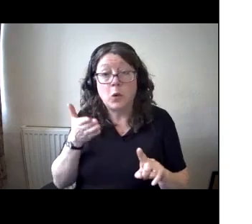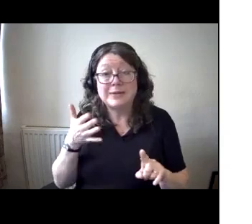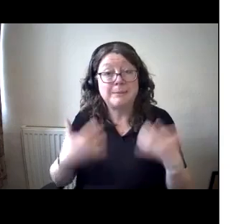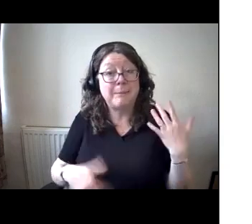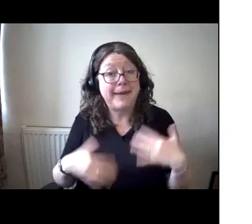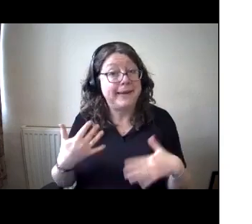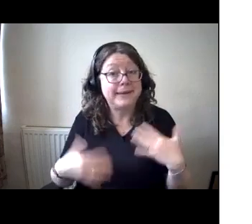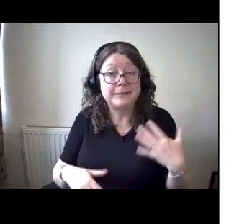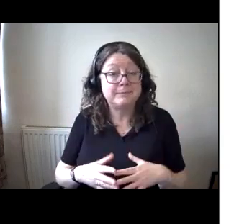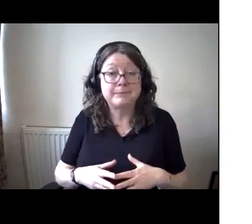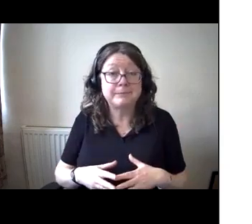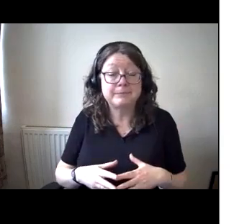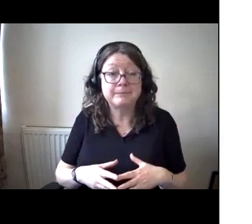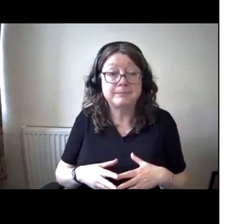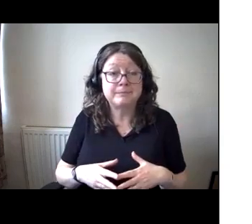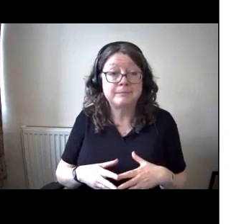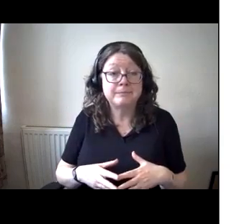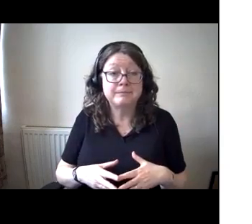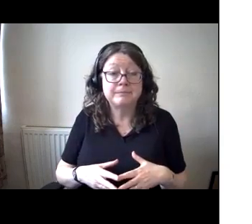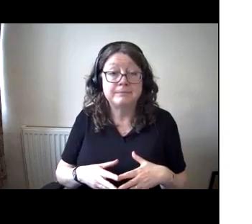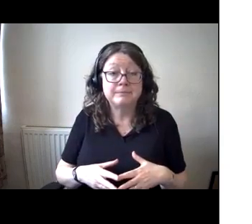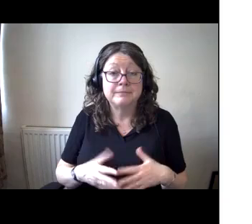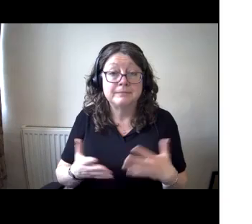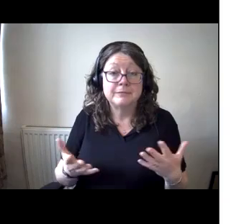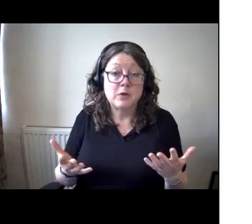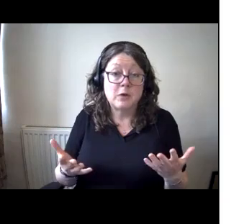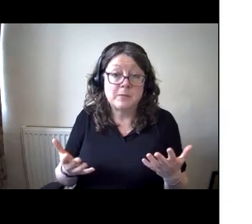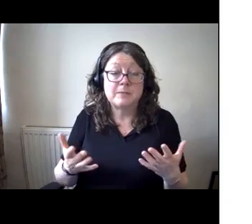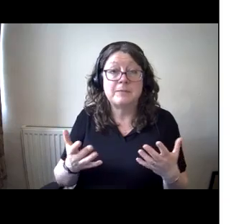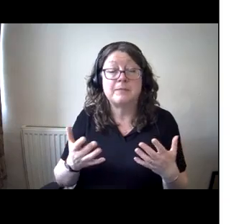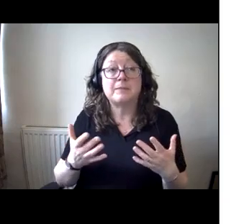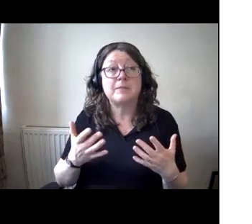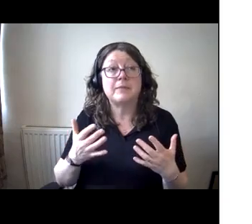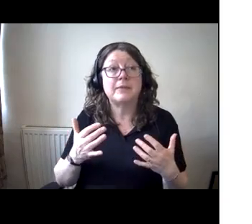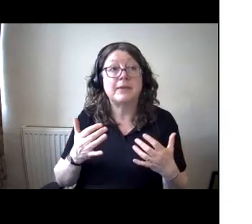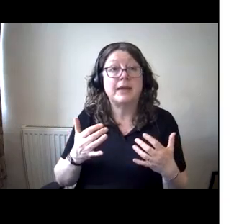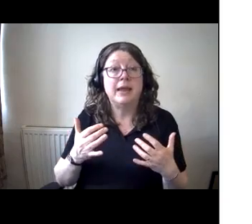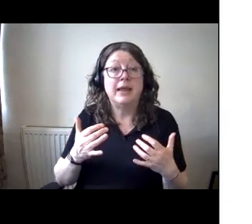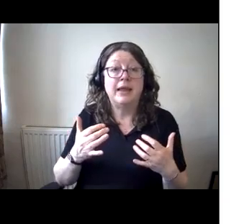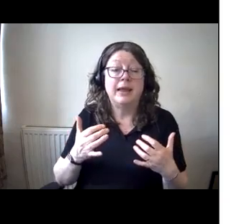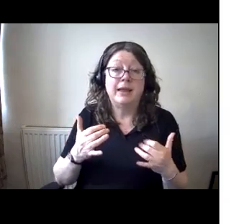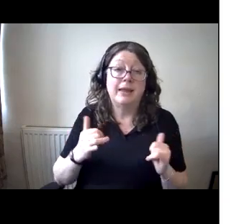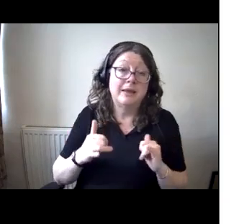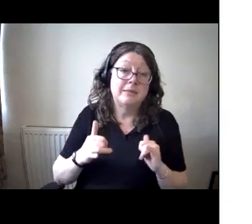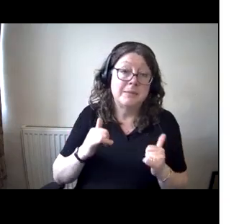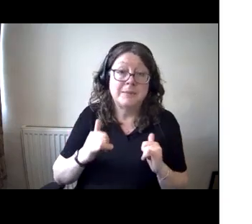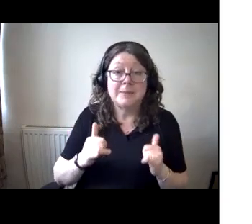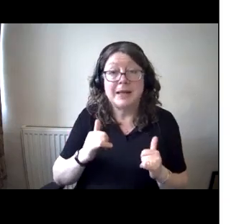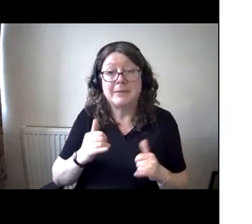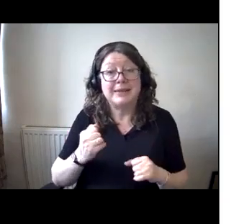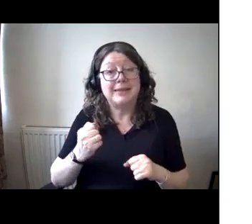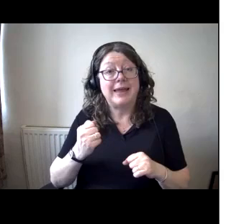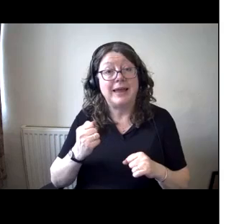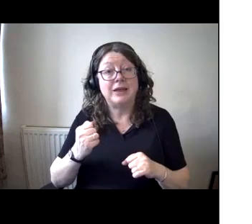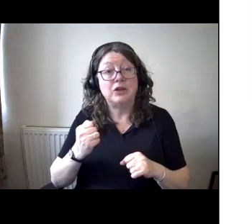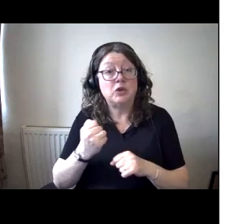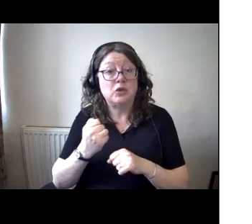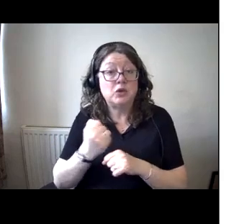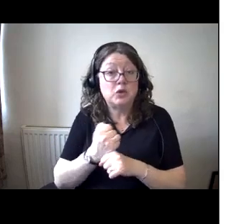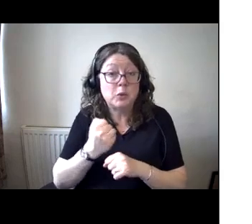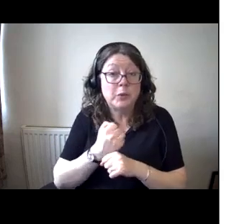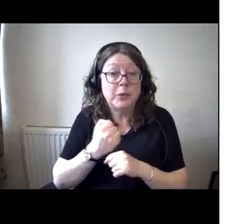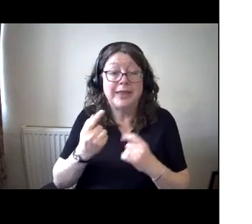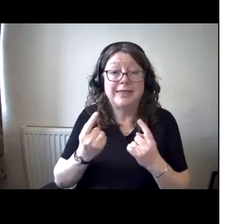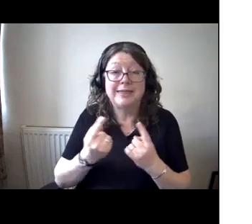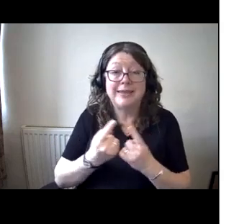same. They might, maybe they engage in things like, going on those